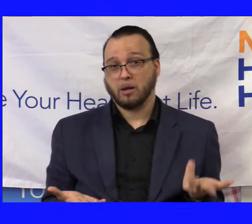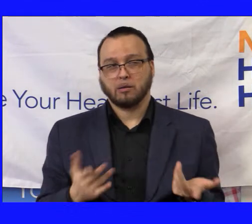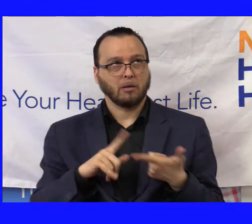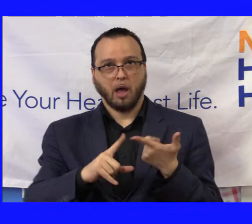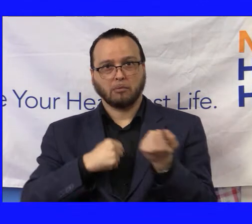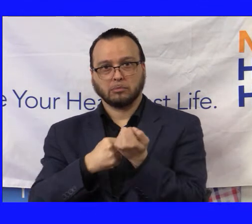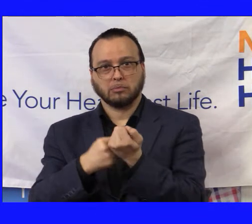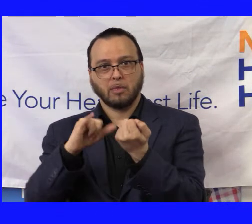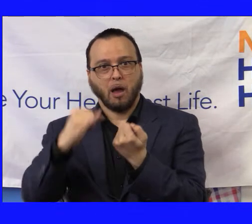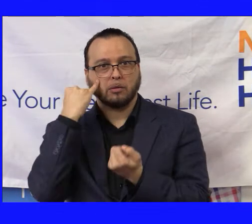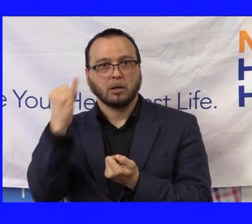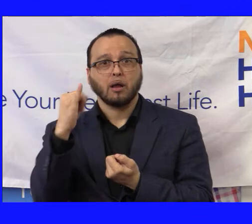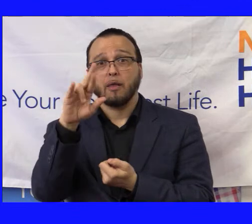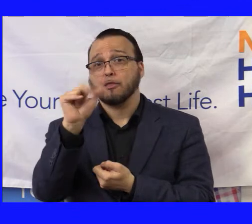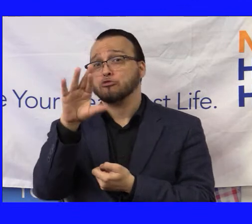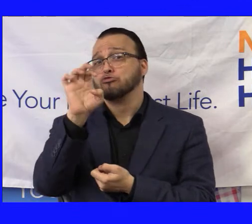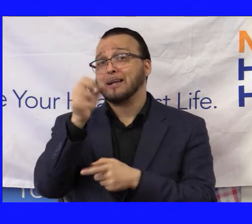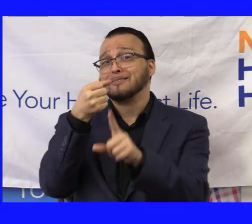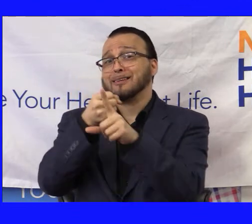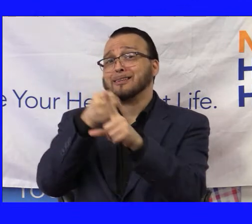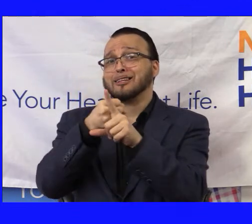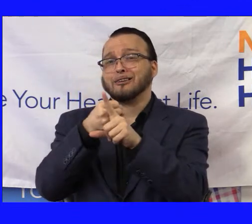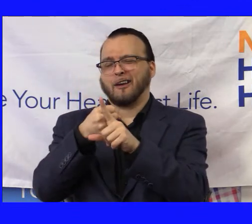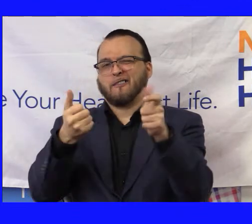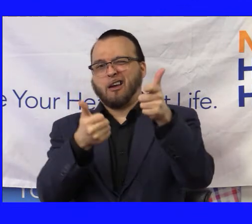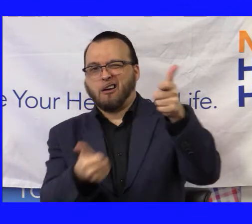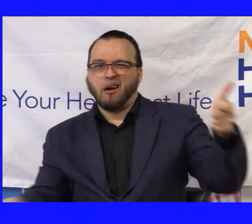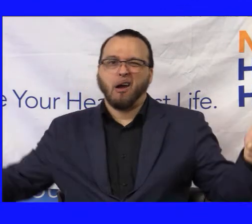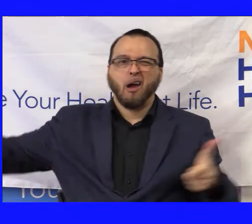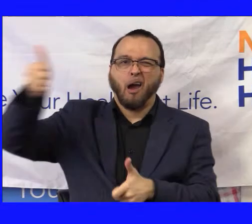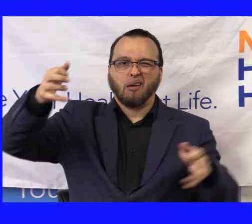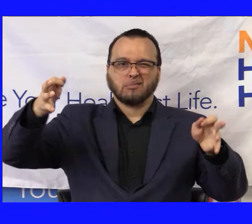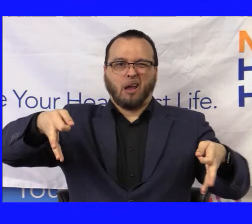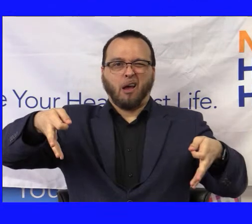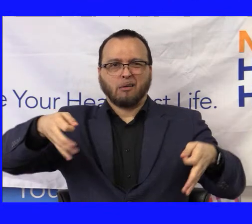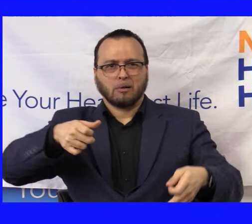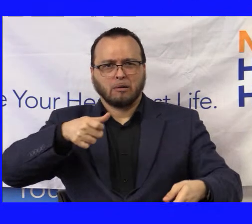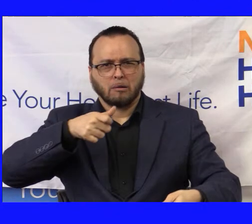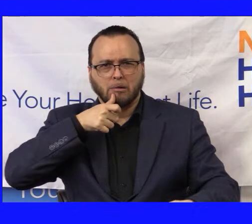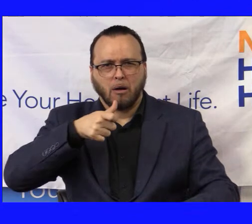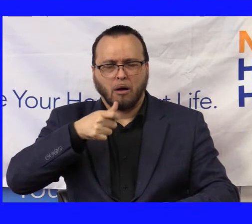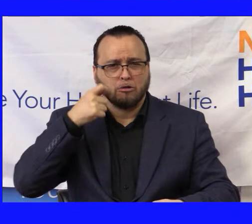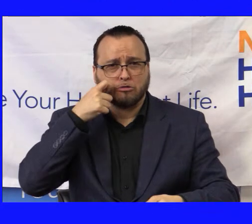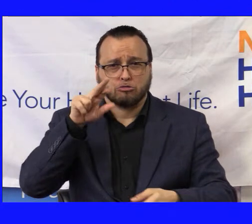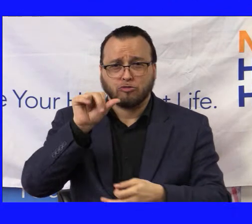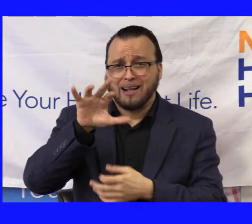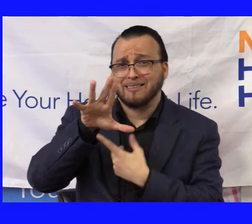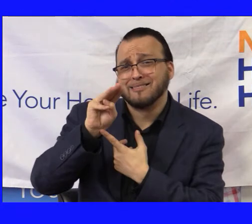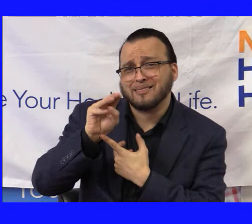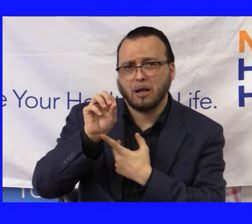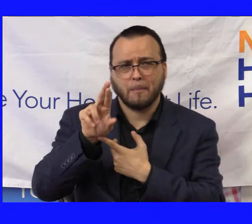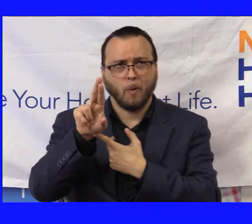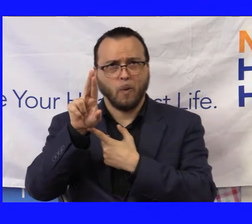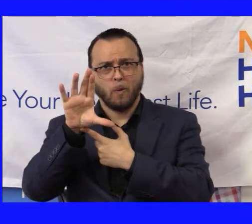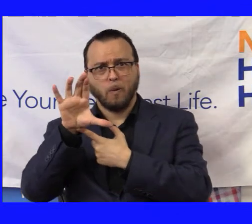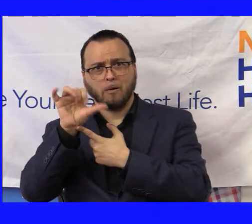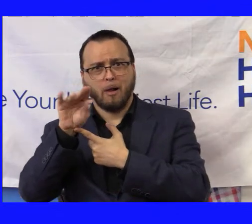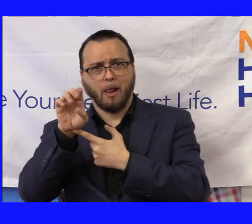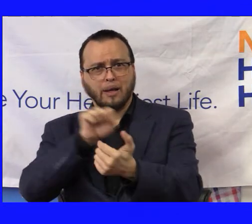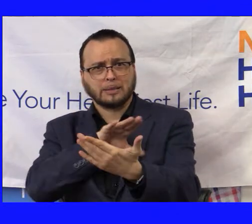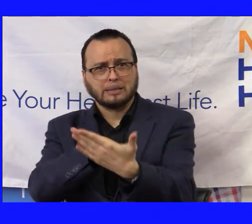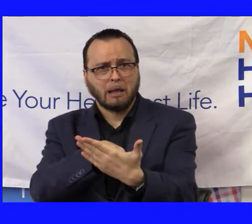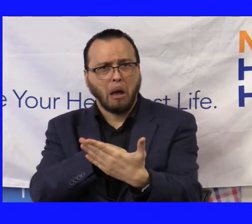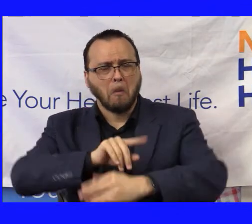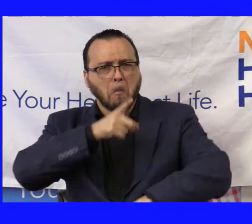false idea that race is itself the biological proxy, not things such as racism or classism, the things that we've